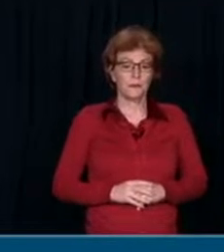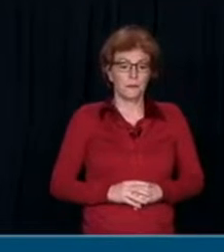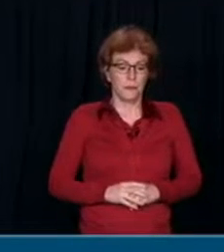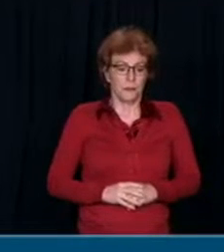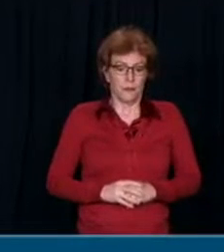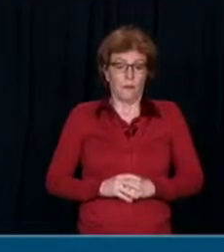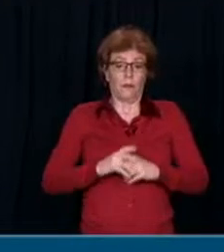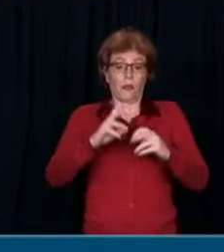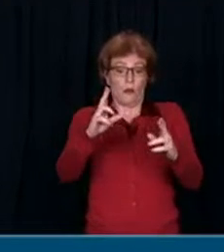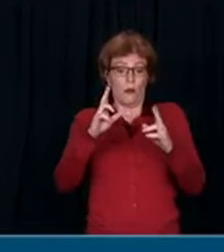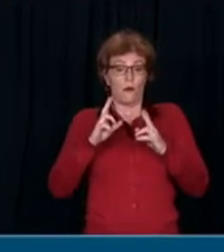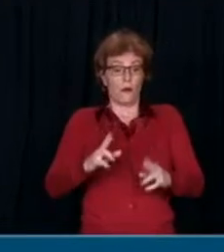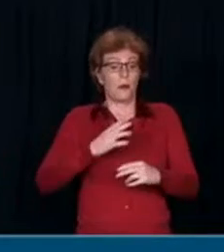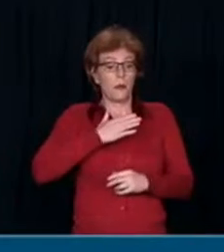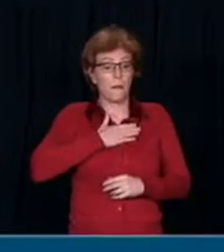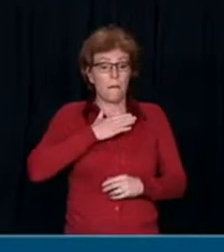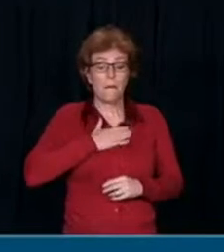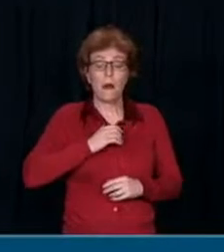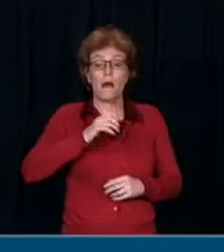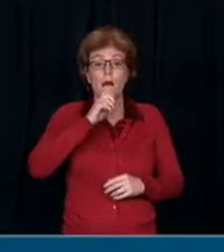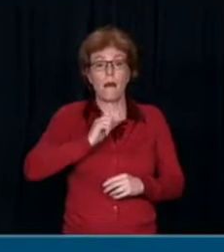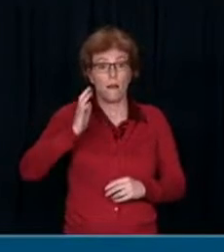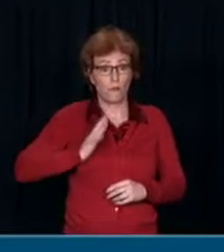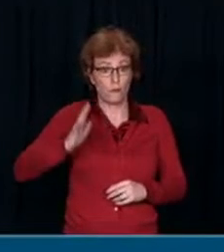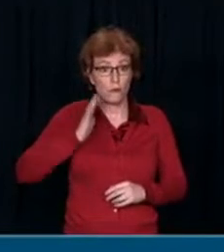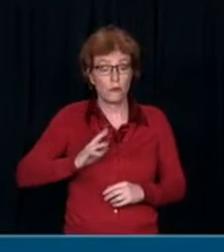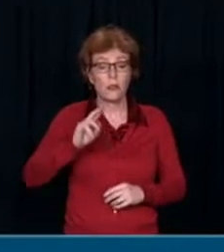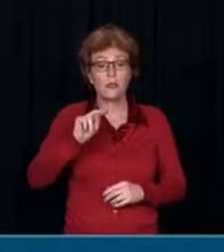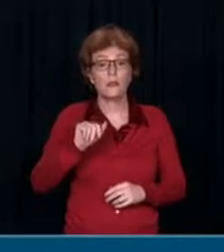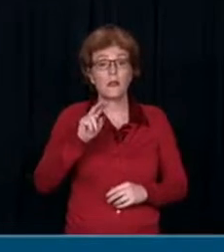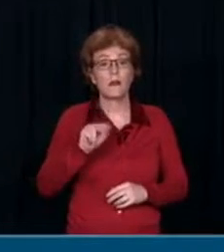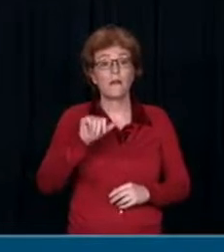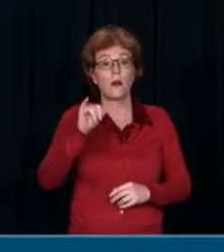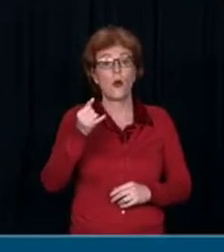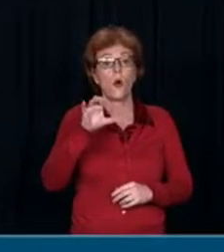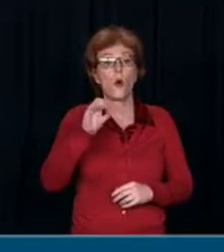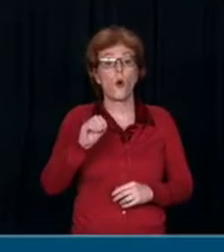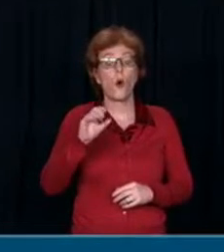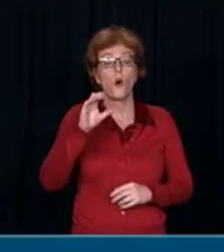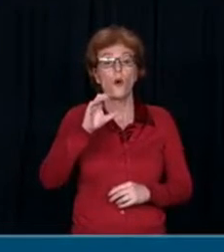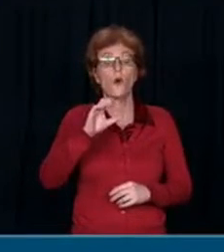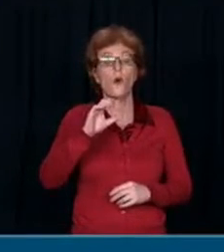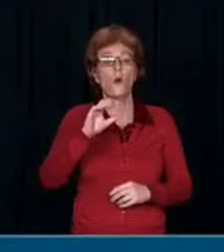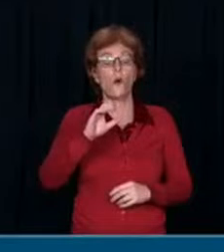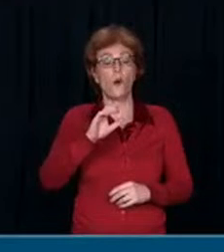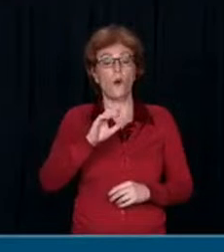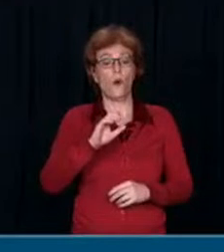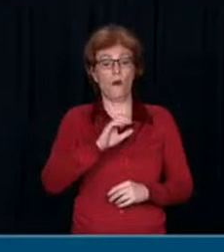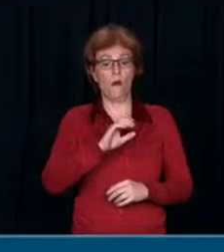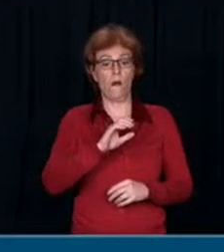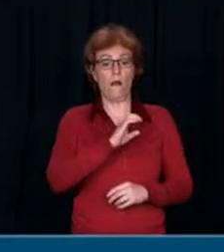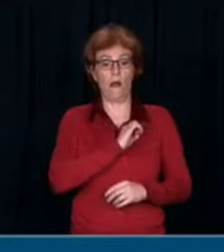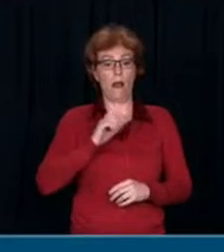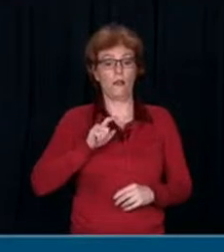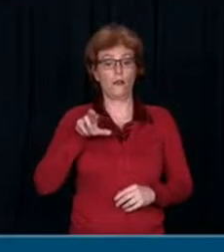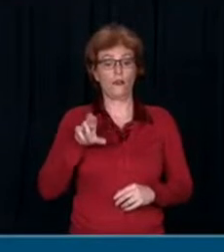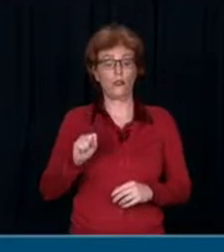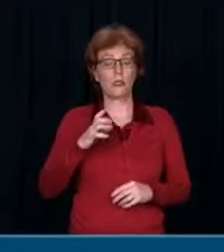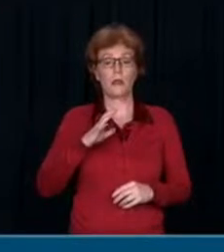to honor my elders, the Navajo elders, I'm going to introduce myself in the Navajo language. And